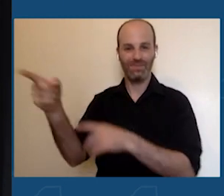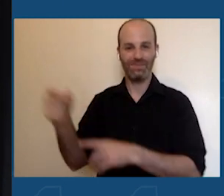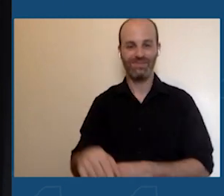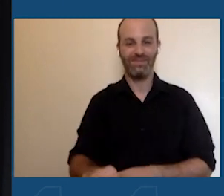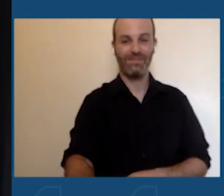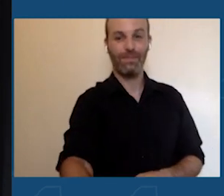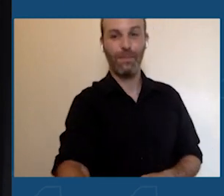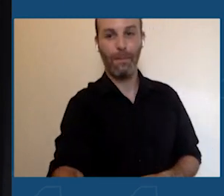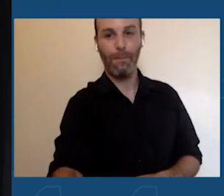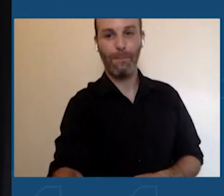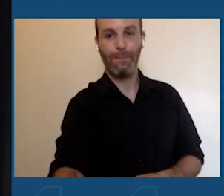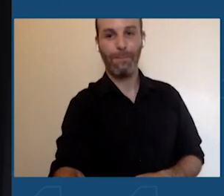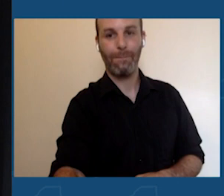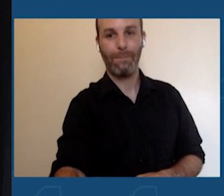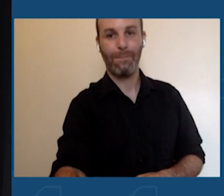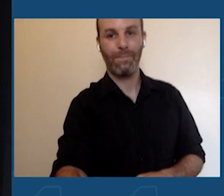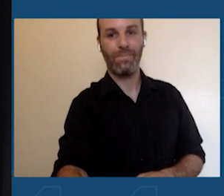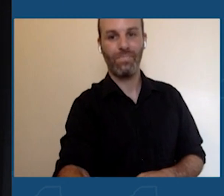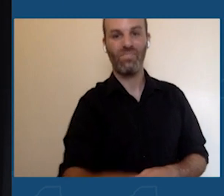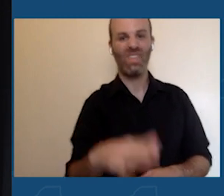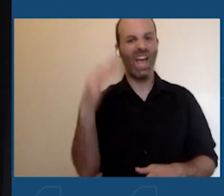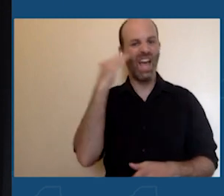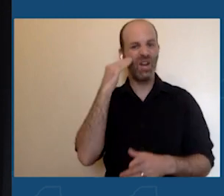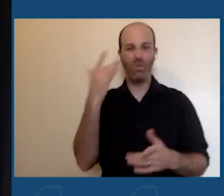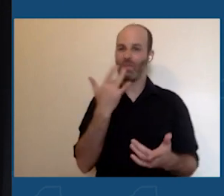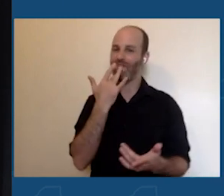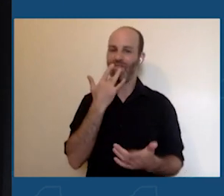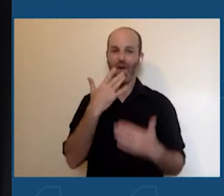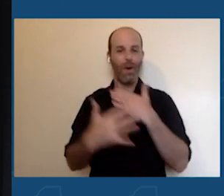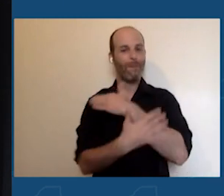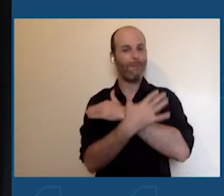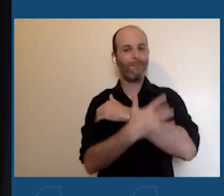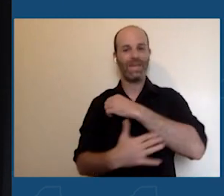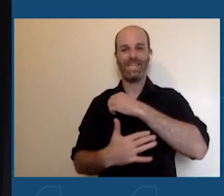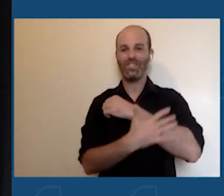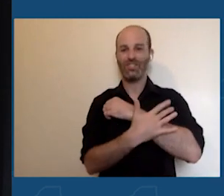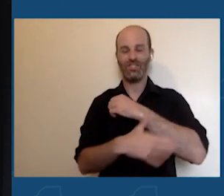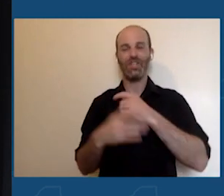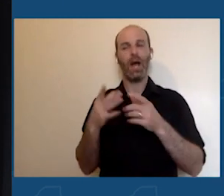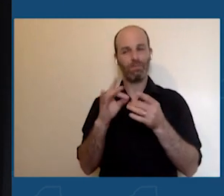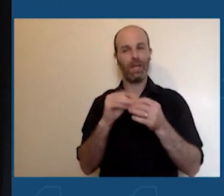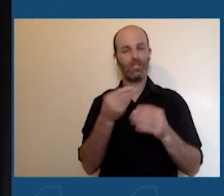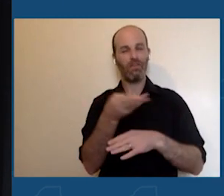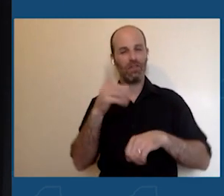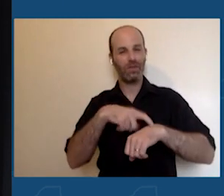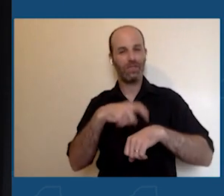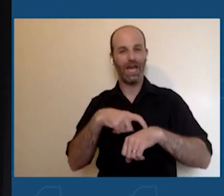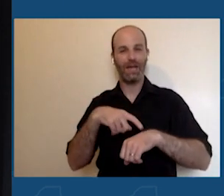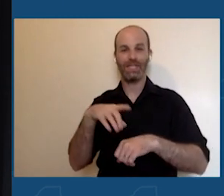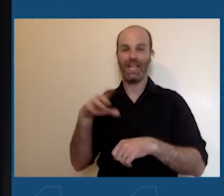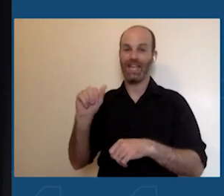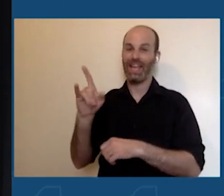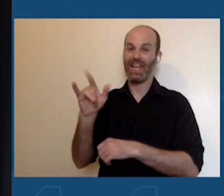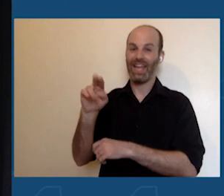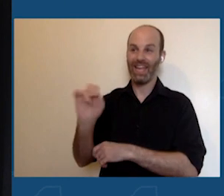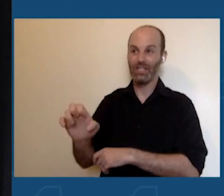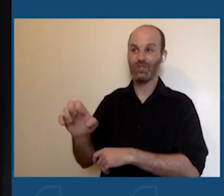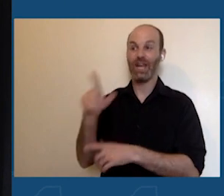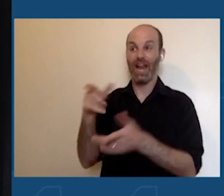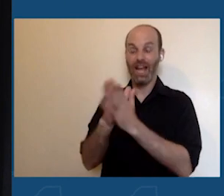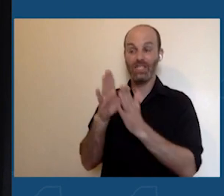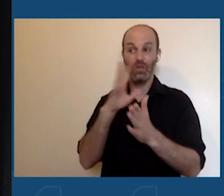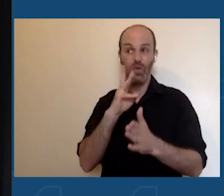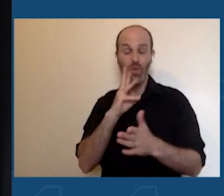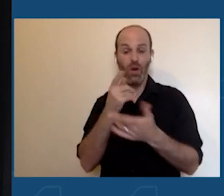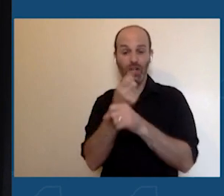So I know we'd all prefer to be at a beach. Mentioned a couple of times, and Adrian asked, is the water safe to drink? And all that, you get